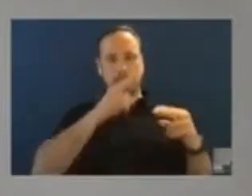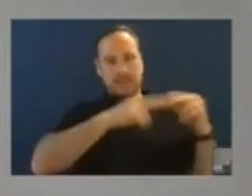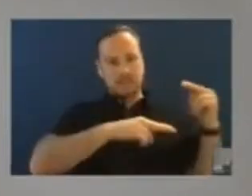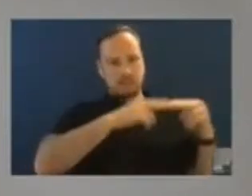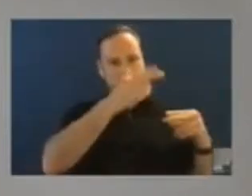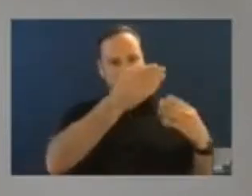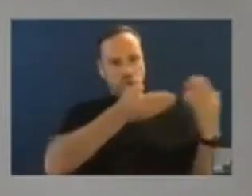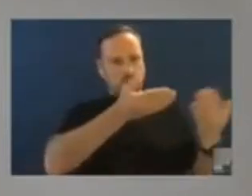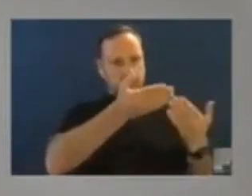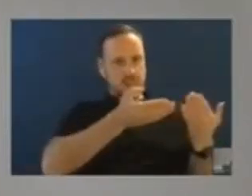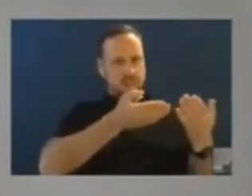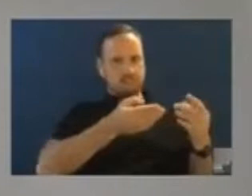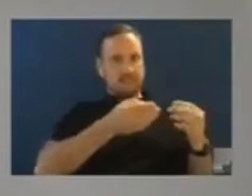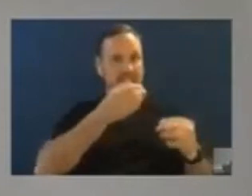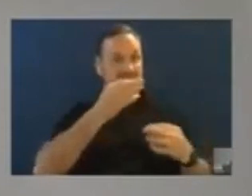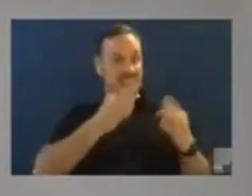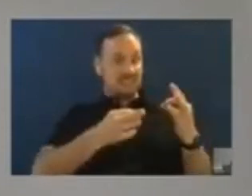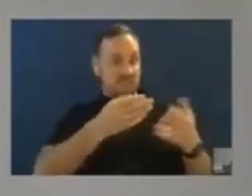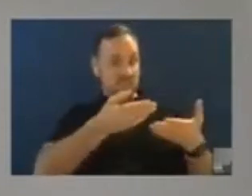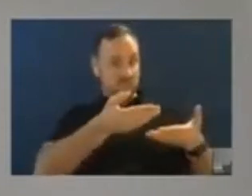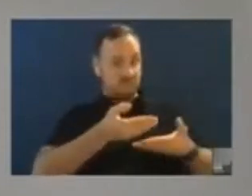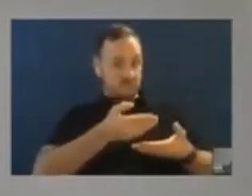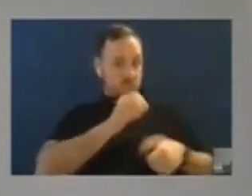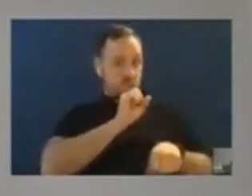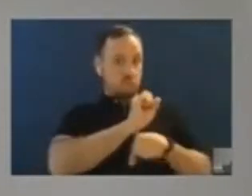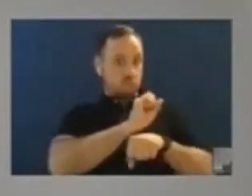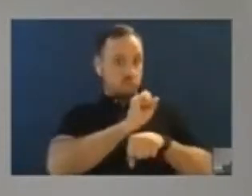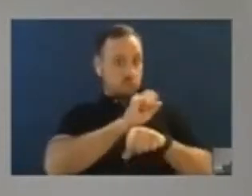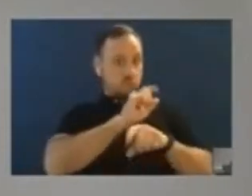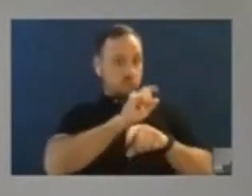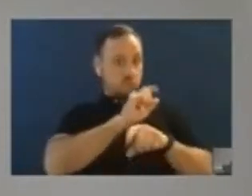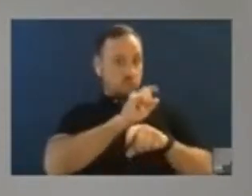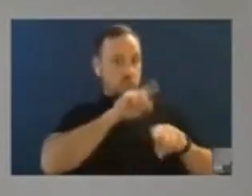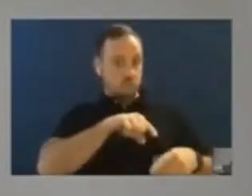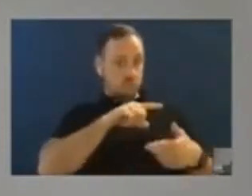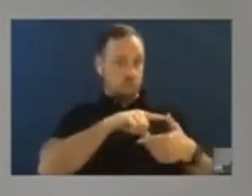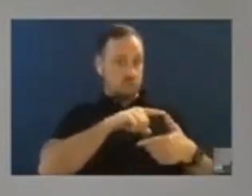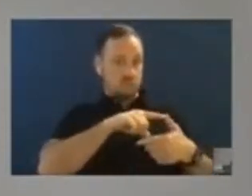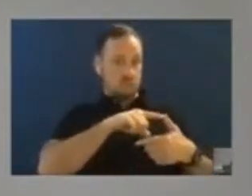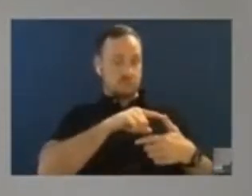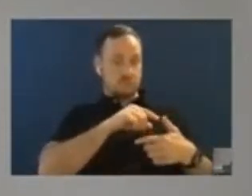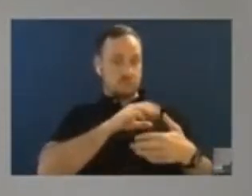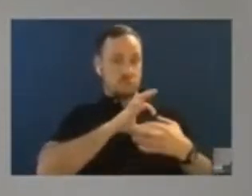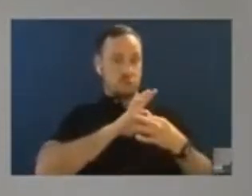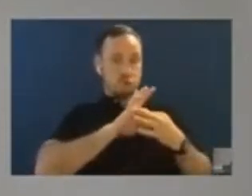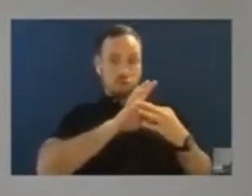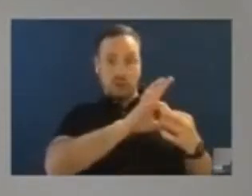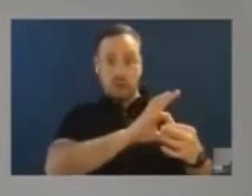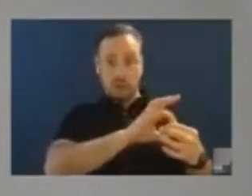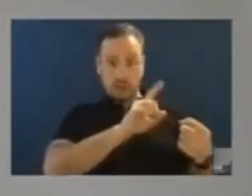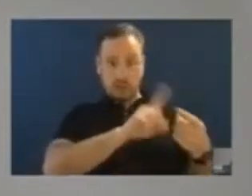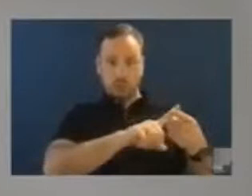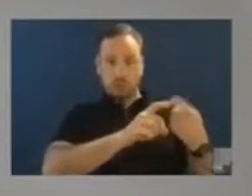we have on a work order that we designate as related to supporting our